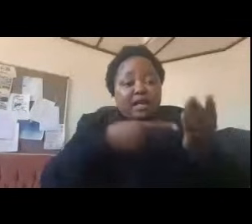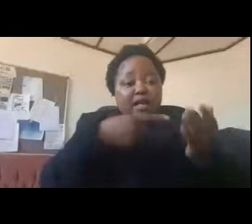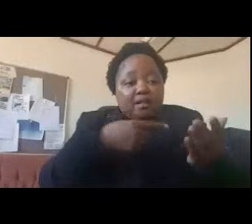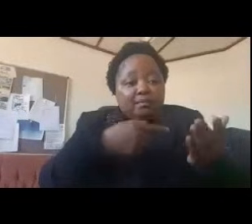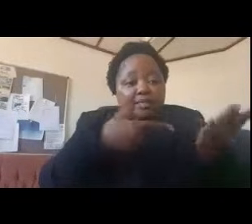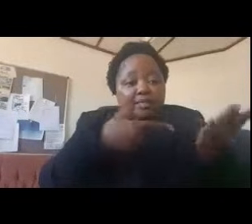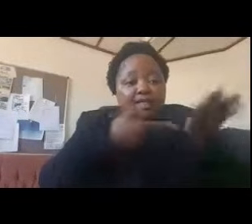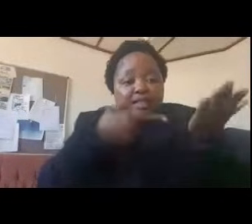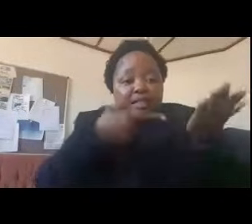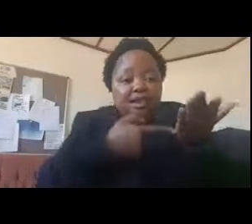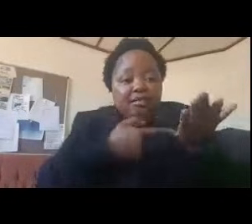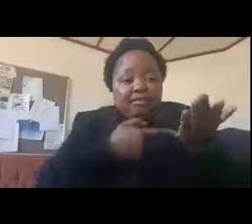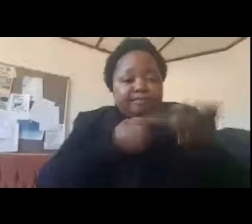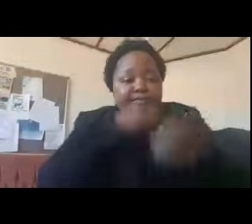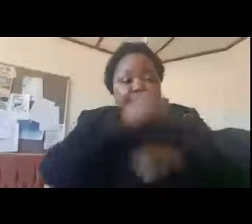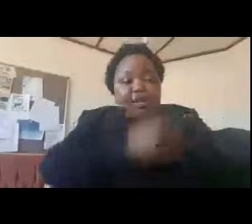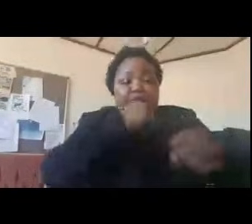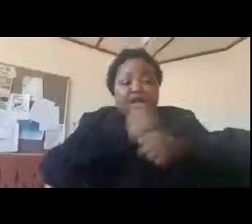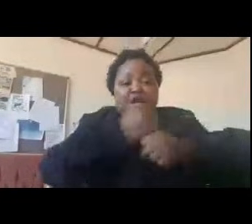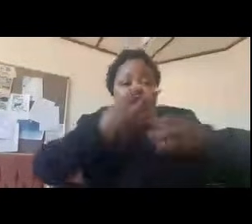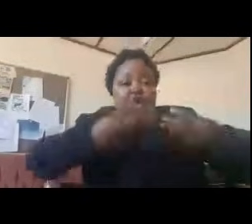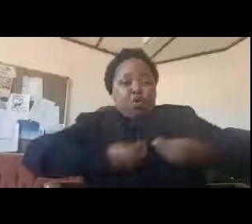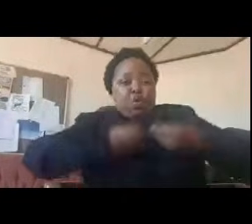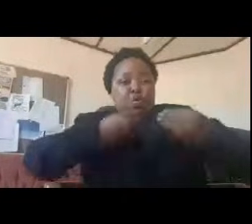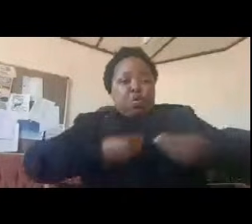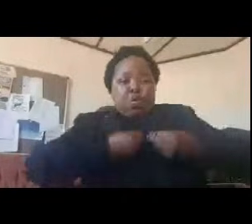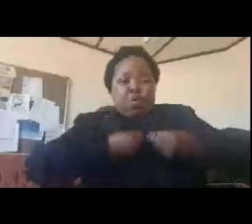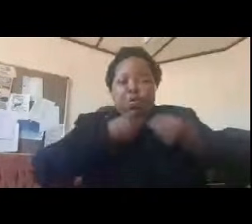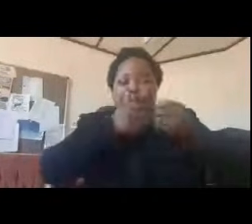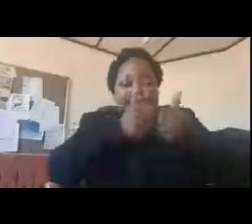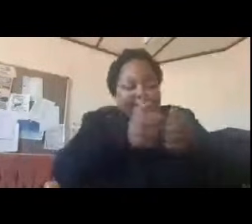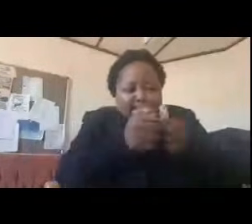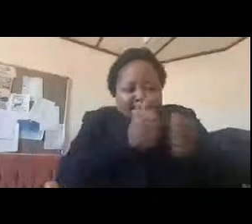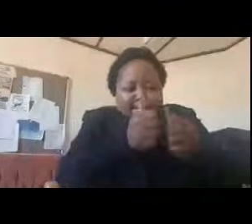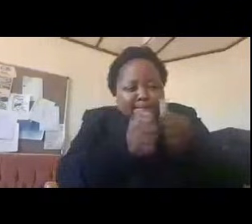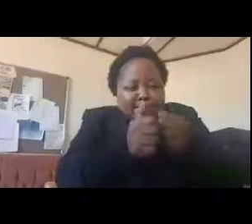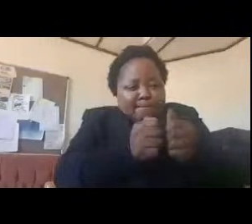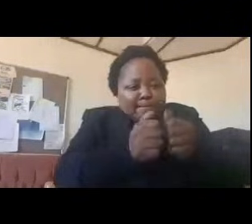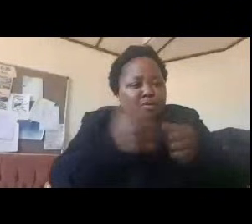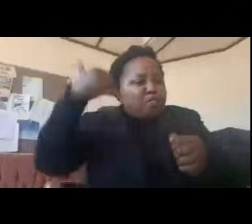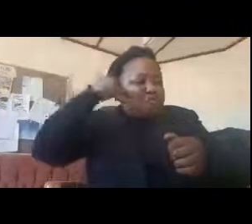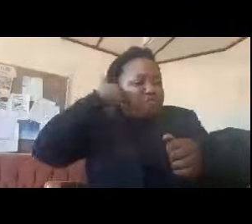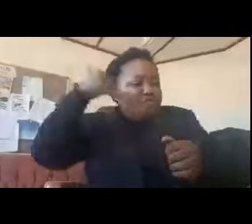spend hours scrolling on TikTok, Instagram, and WhatsApp.